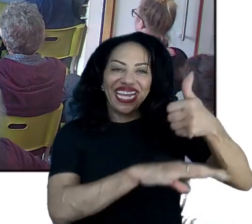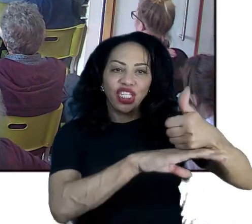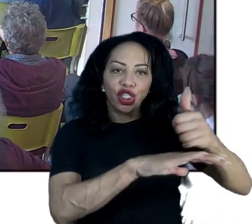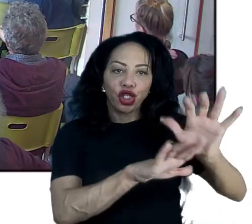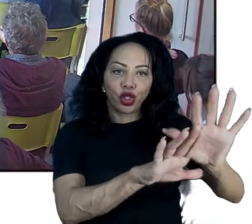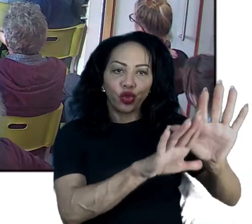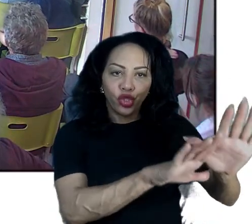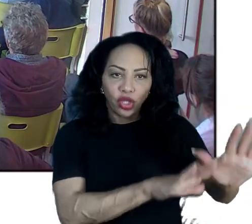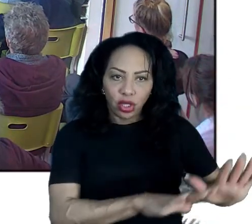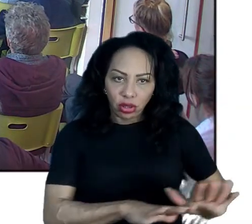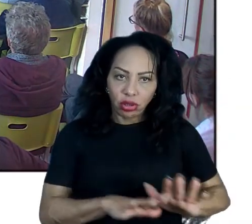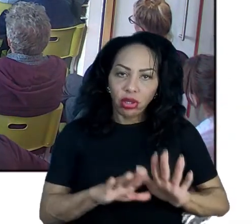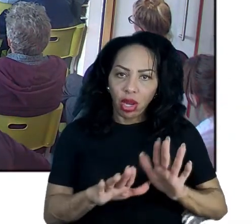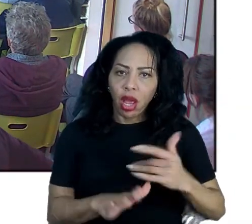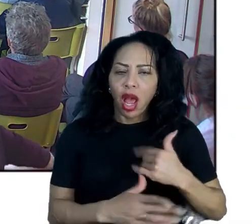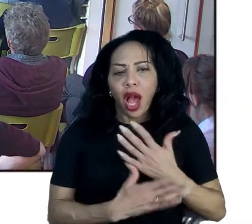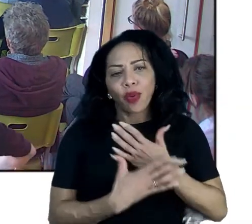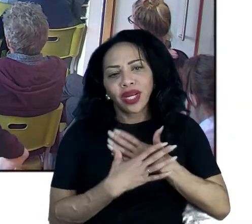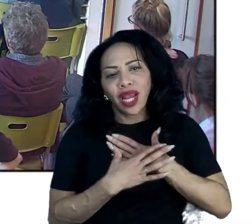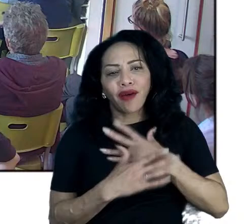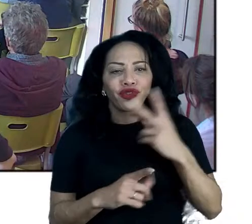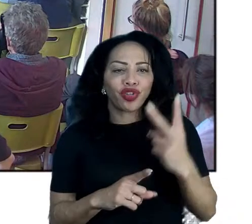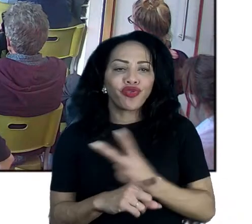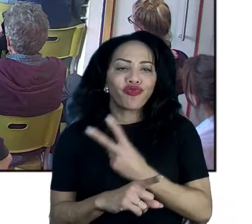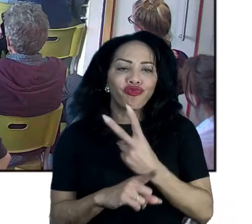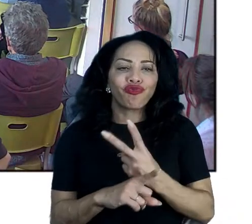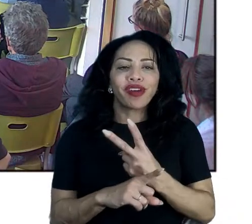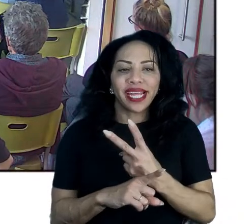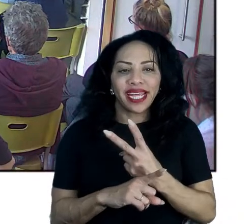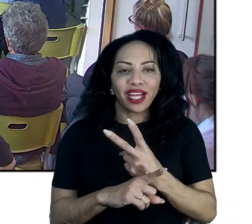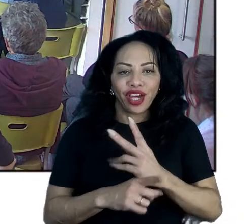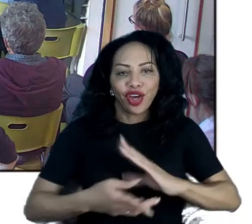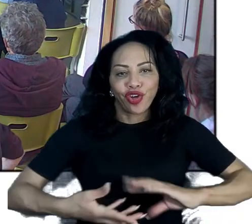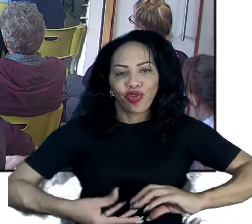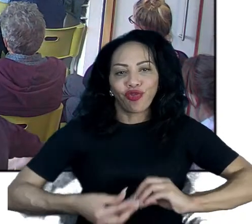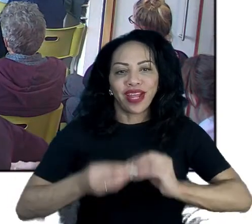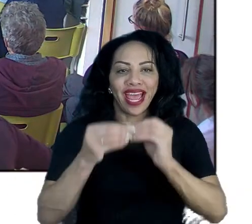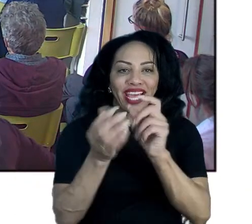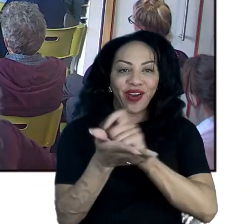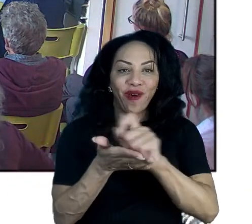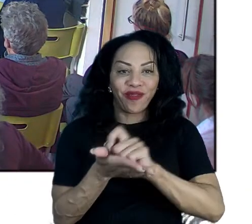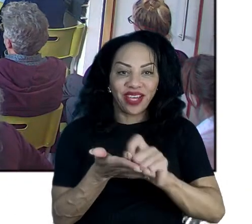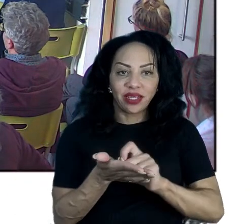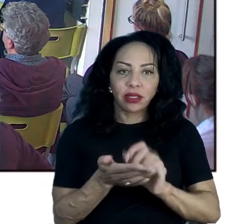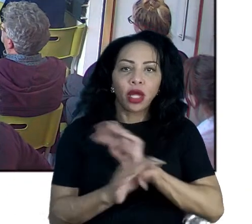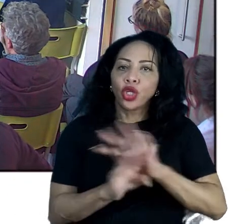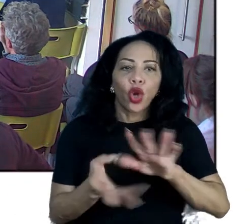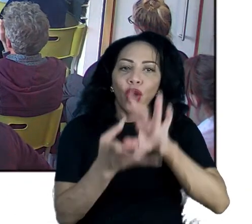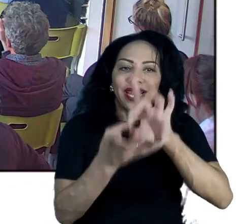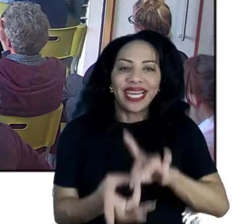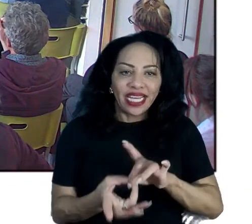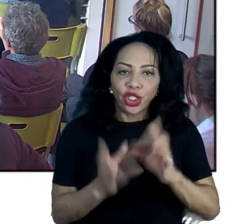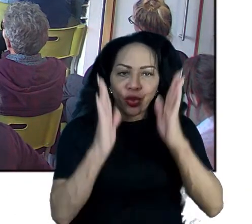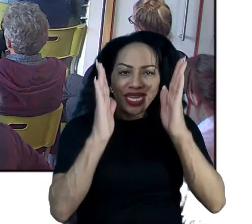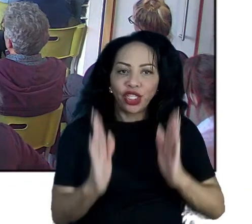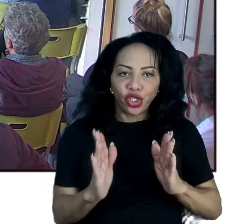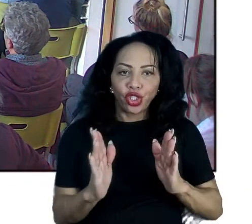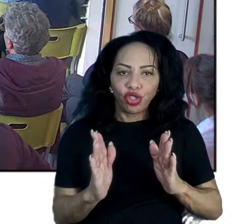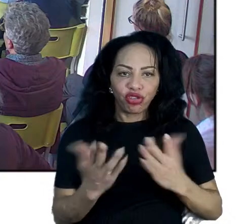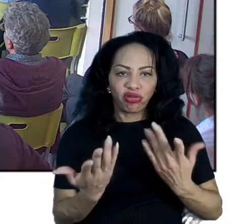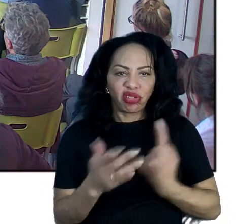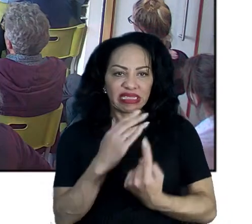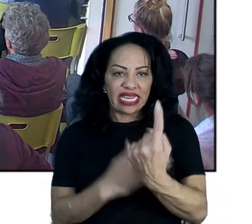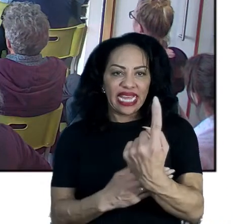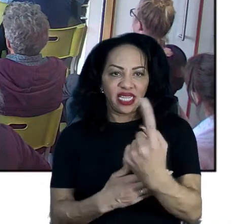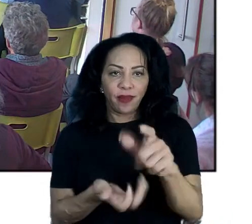to recreate an office that isn't connected to an institution and just see where that went as well. Yeah. Nice. Yeah. I do love the full